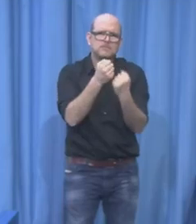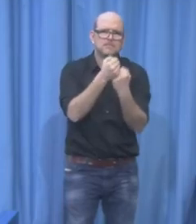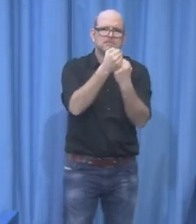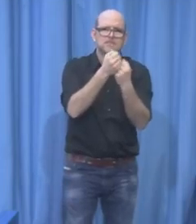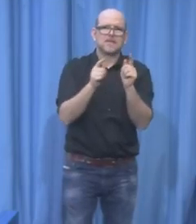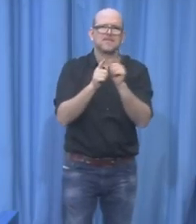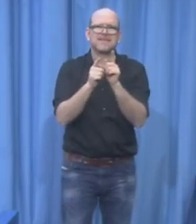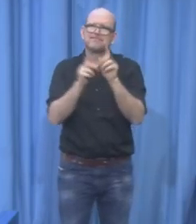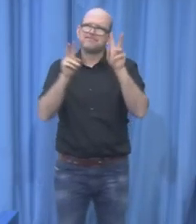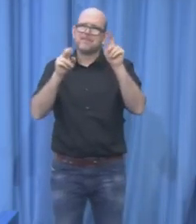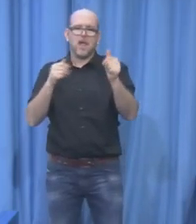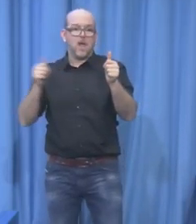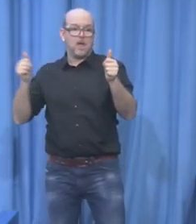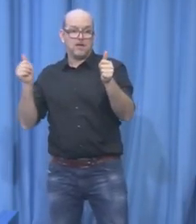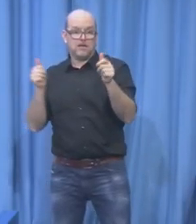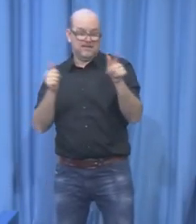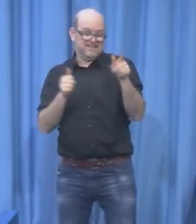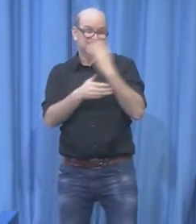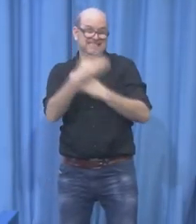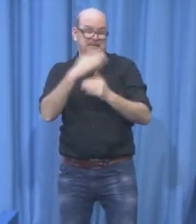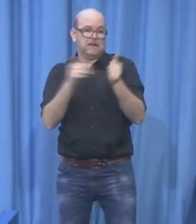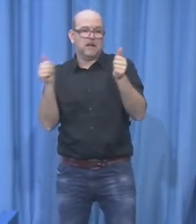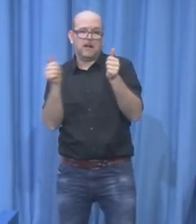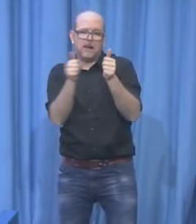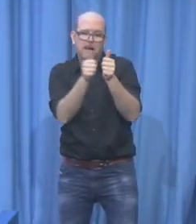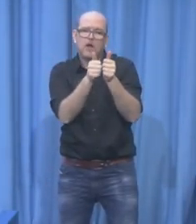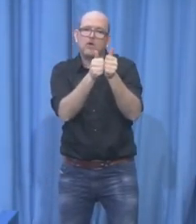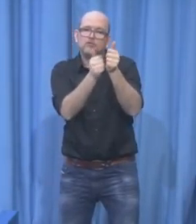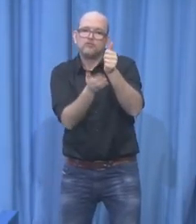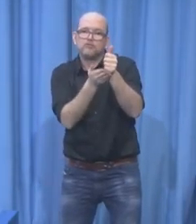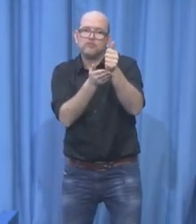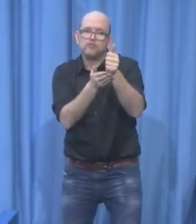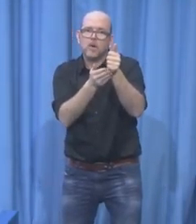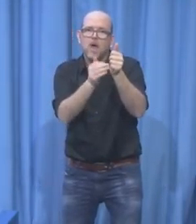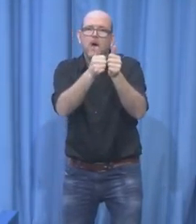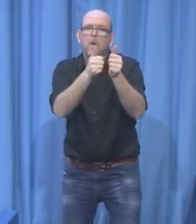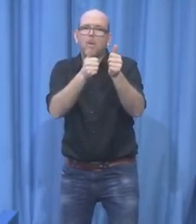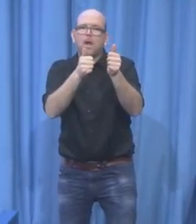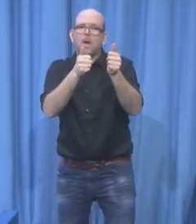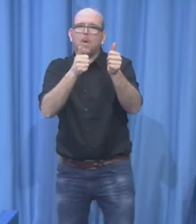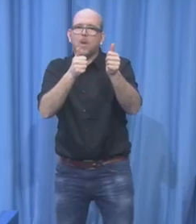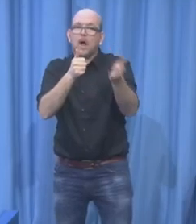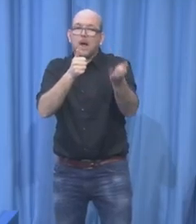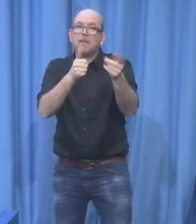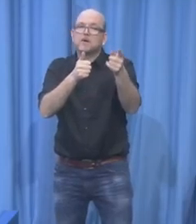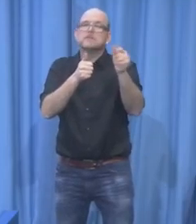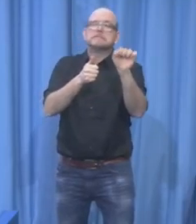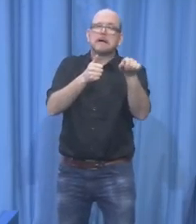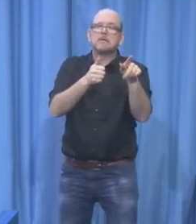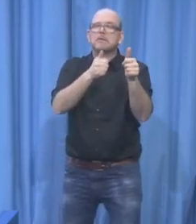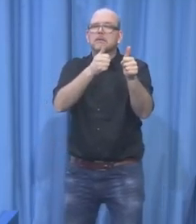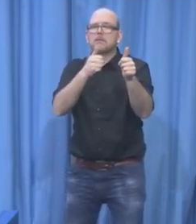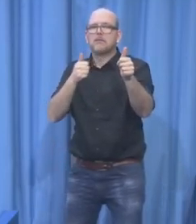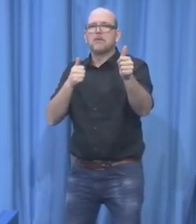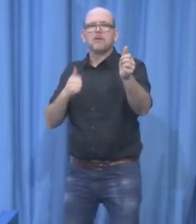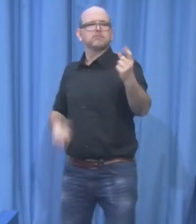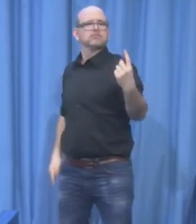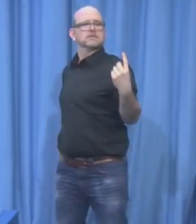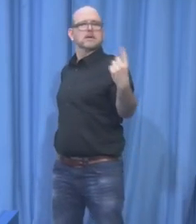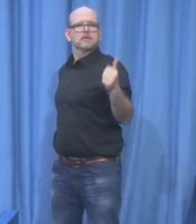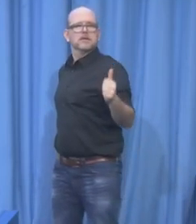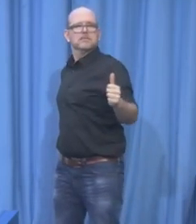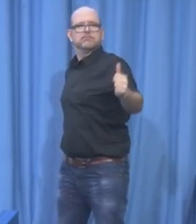after project search. So each participant is supported to gain and maintain the job of their choice in the open labour market, a paid